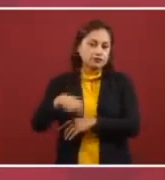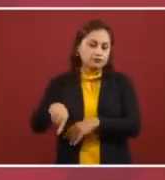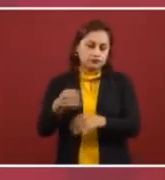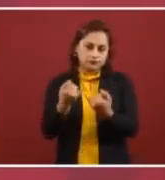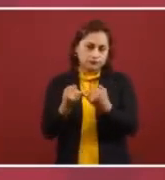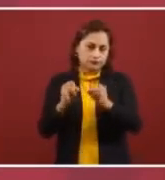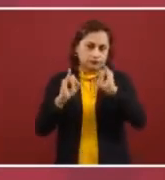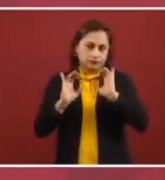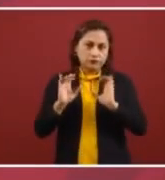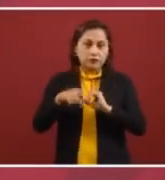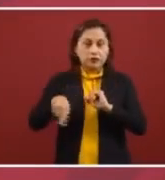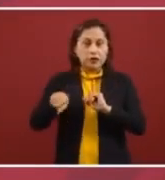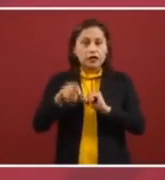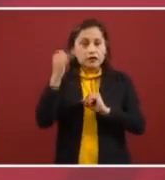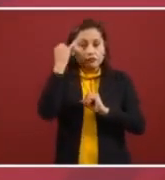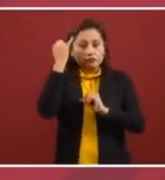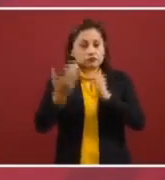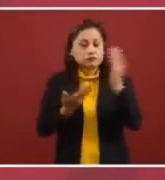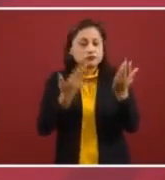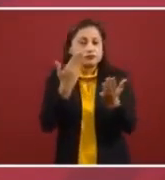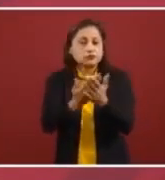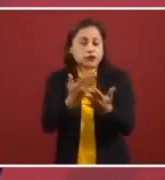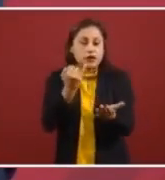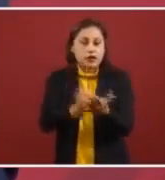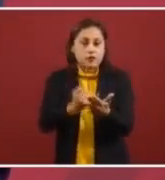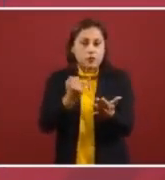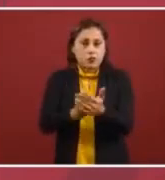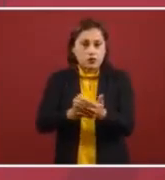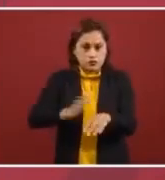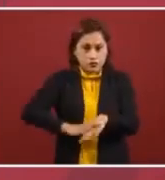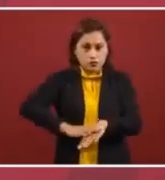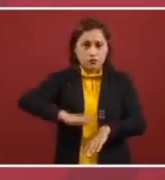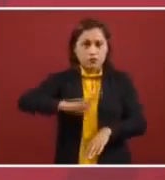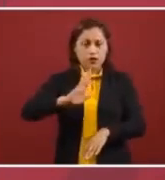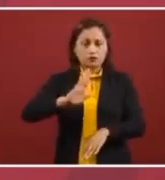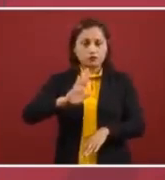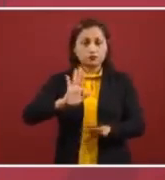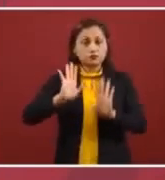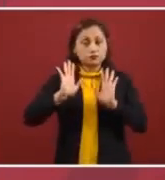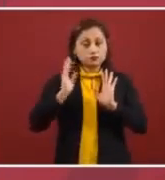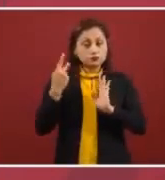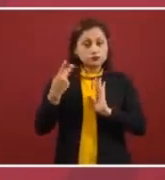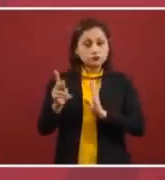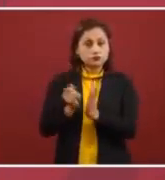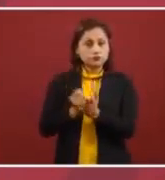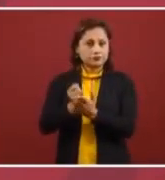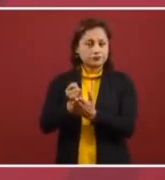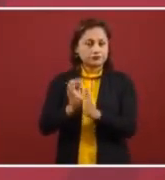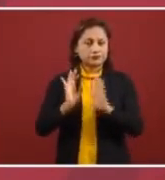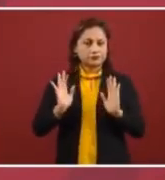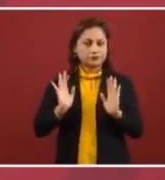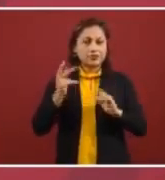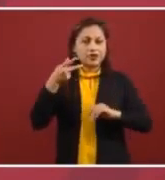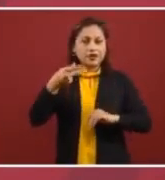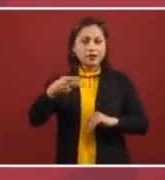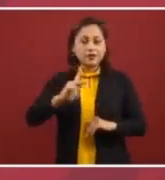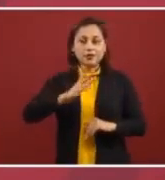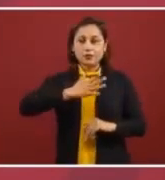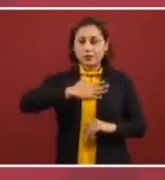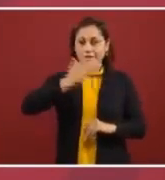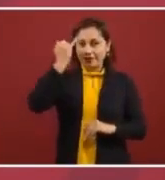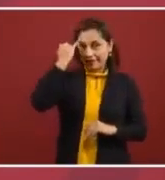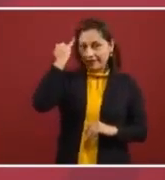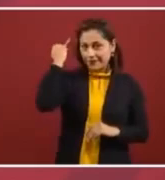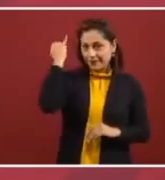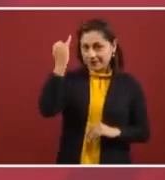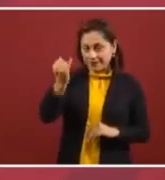maybe they had planned to increase the taxes due to some politics. But my politics is